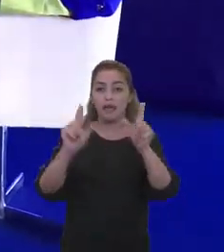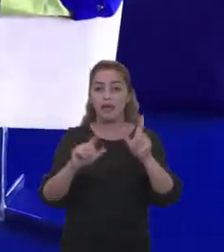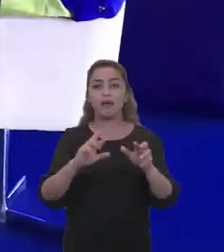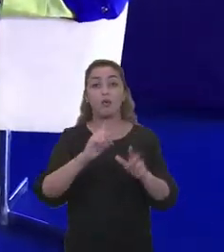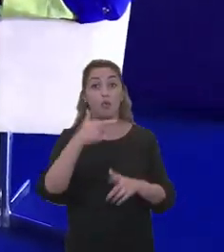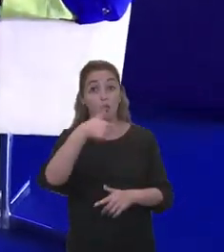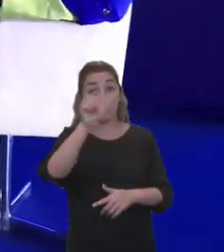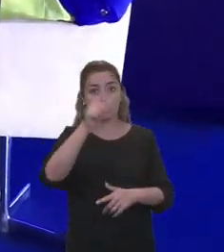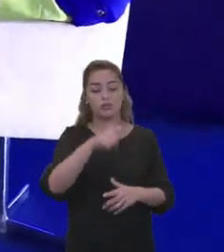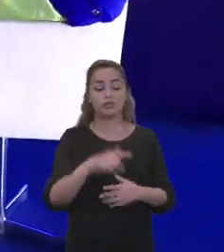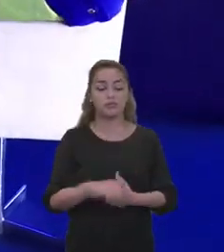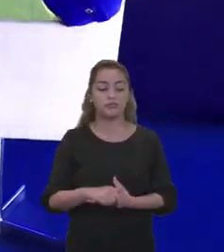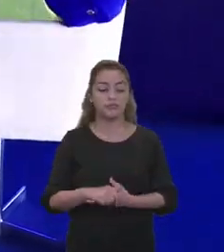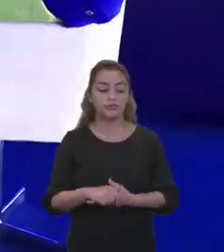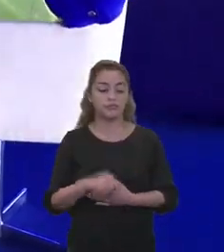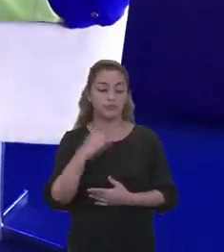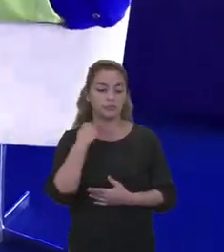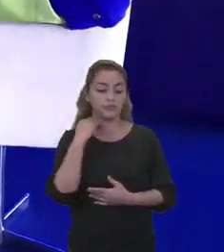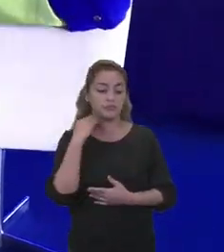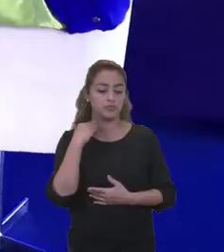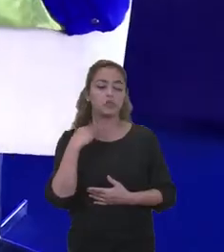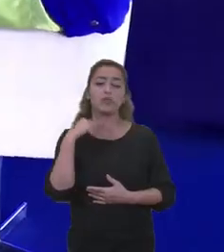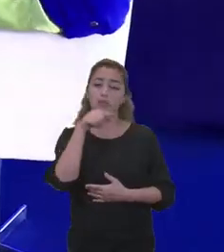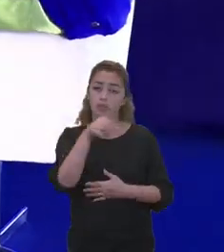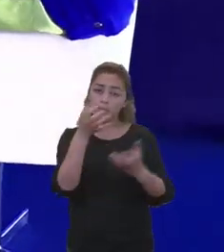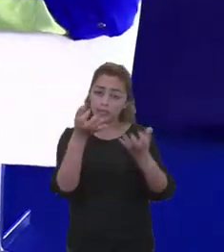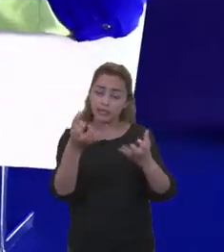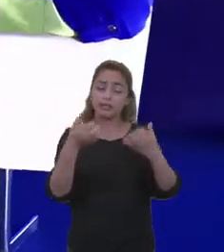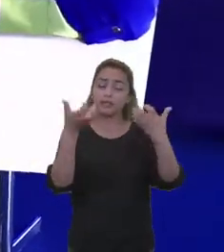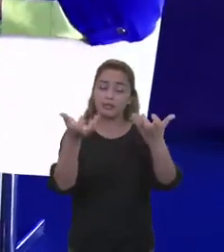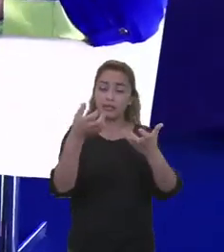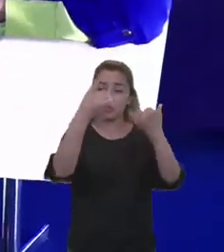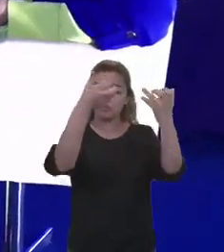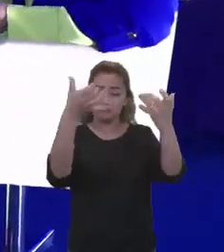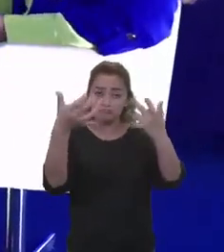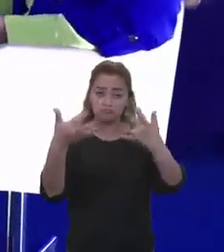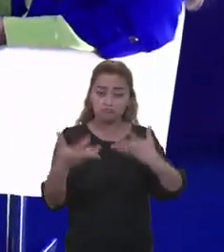Rachel. You have a long trajectory.